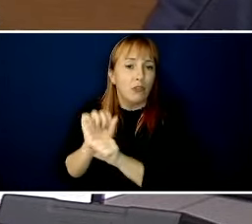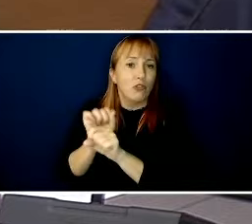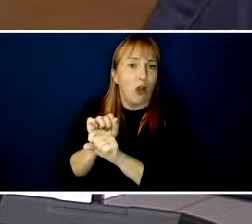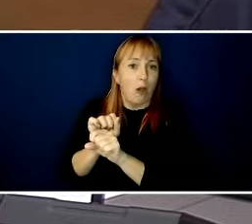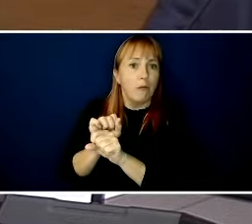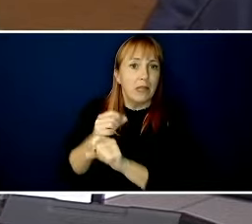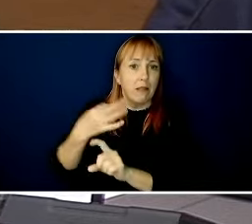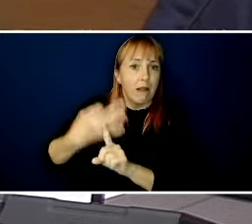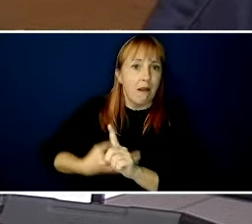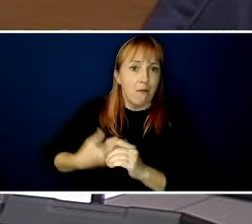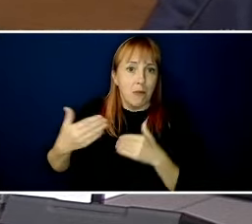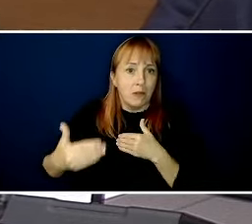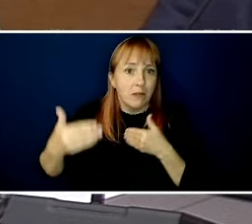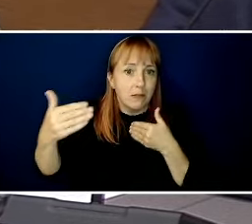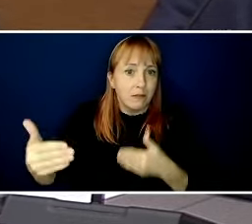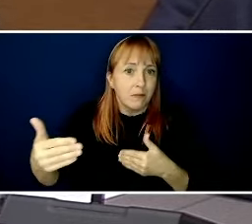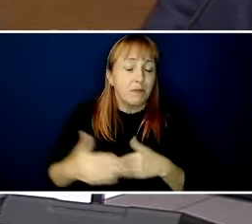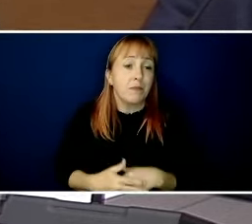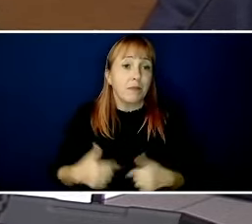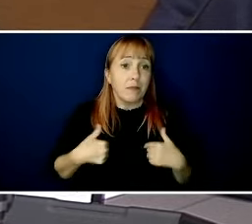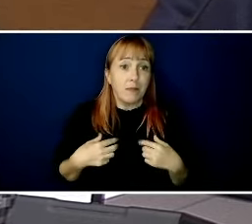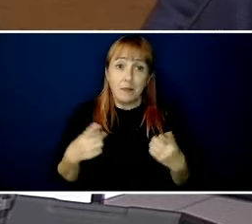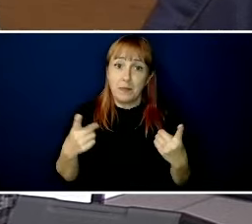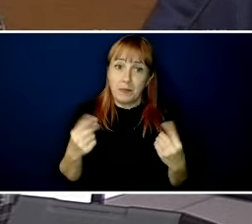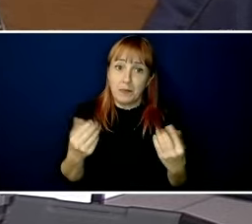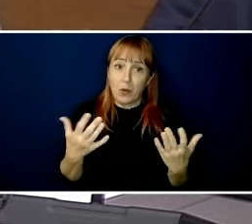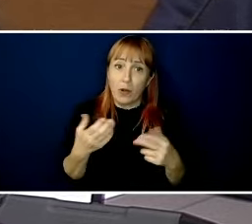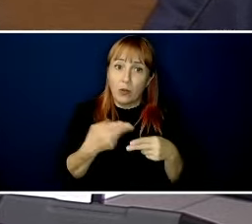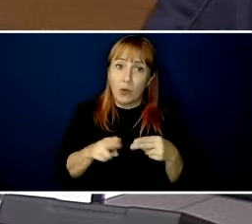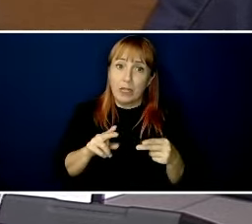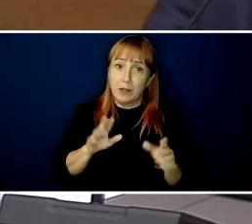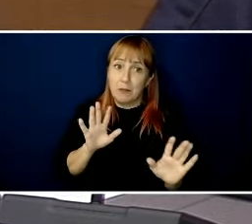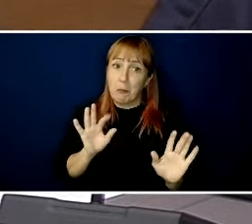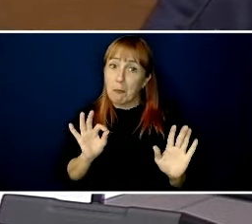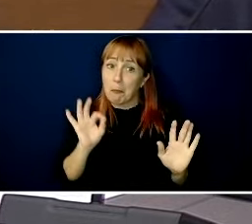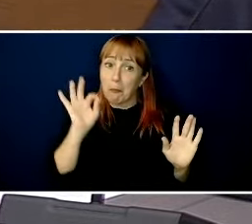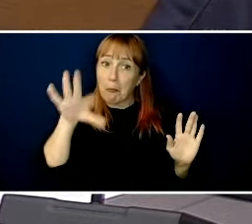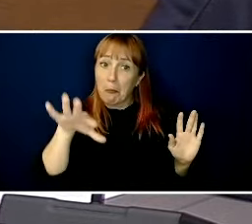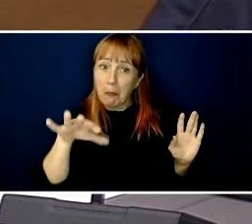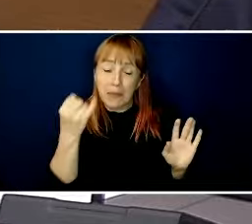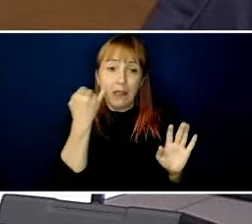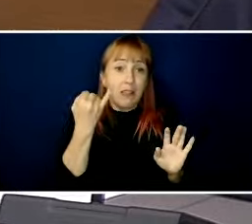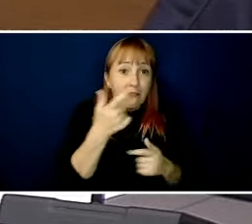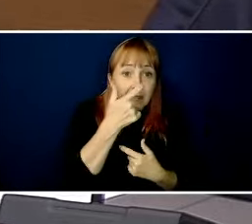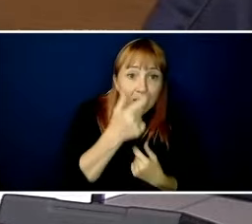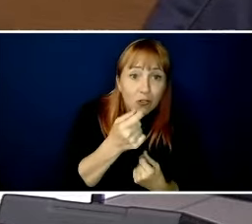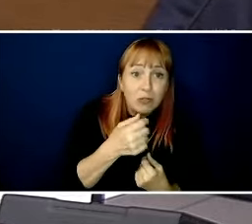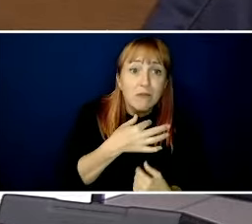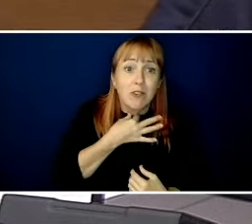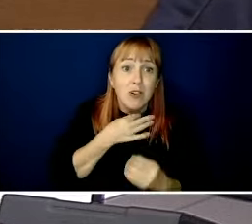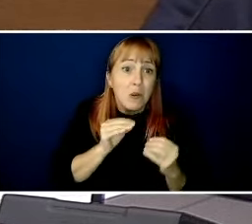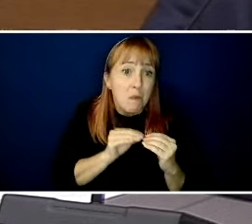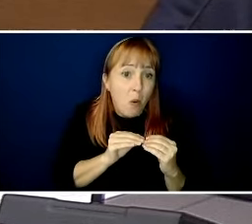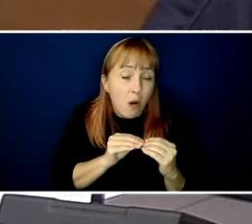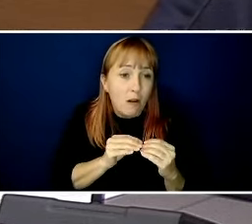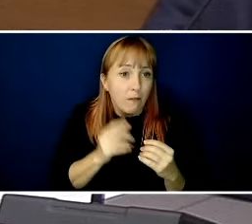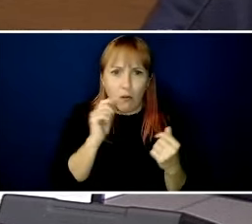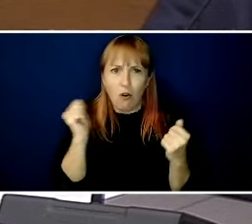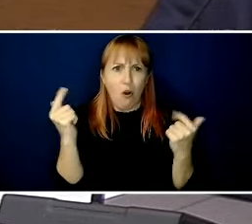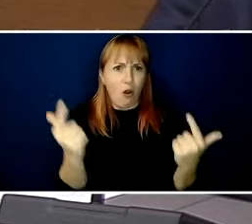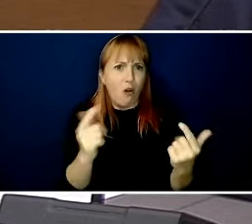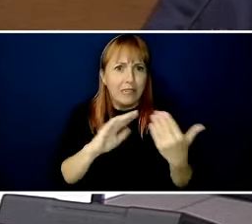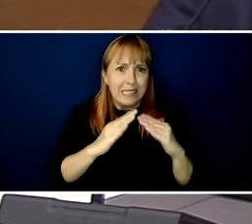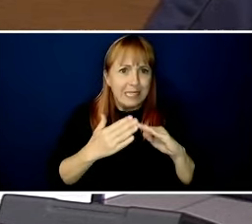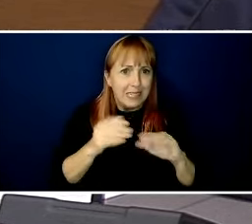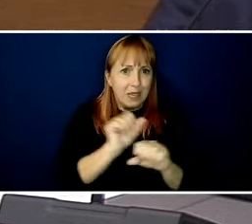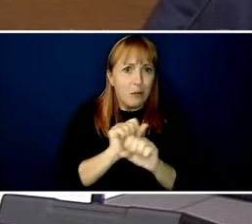time. And I do just want to do a quick plug. If anyone is interested, wants to know more, this goes for everyone, city employees as